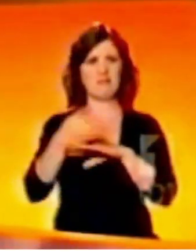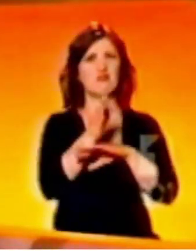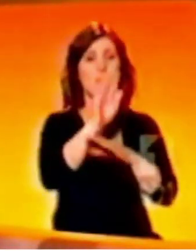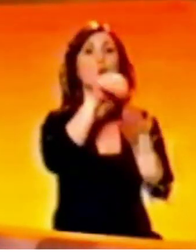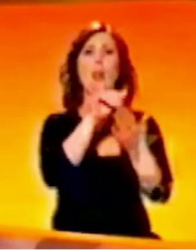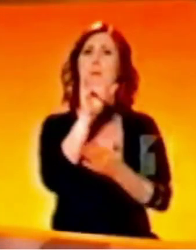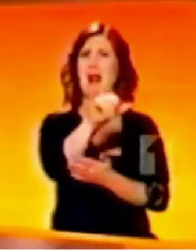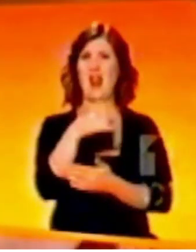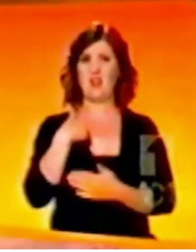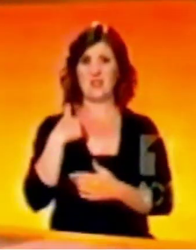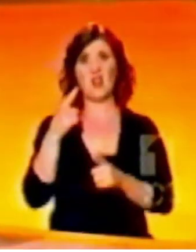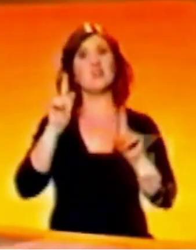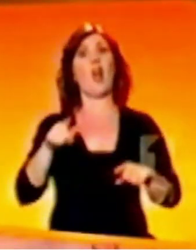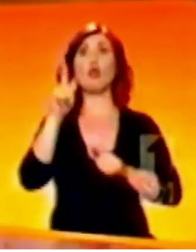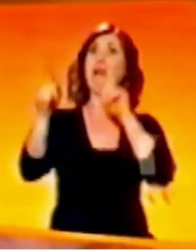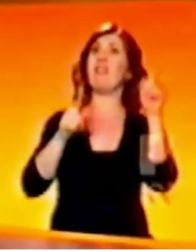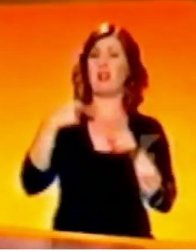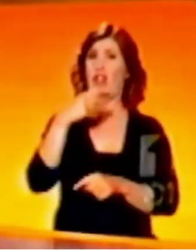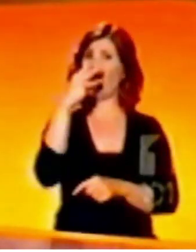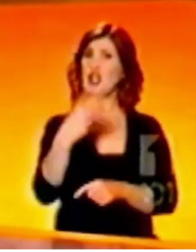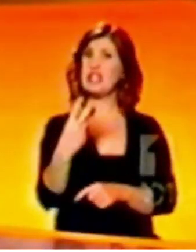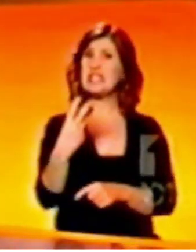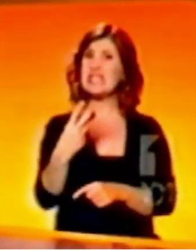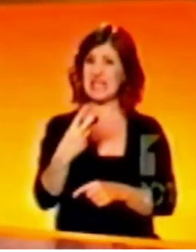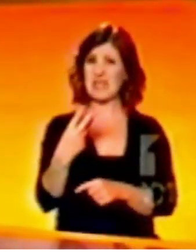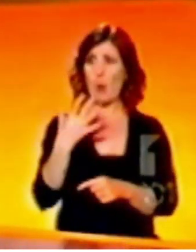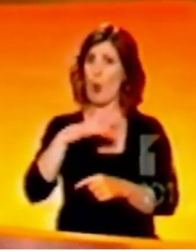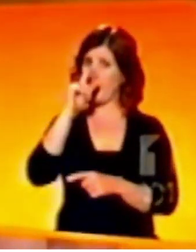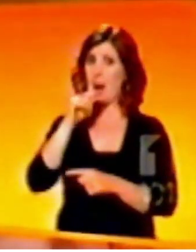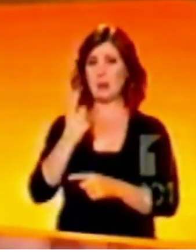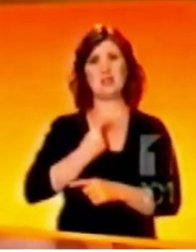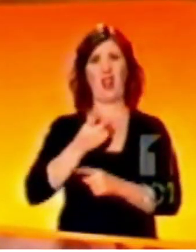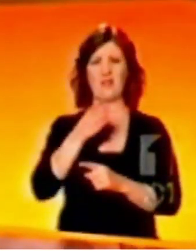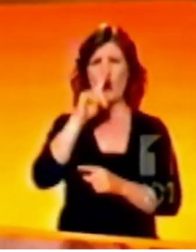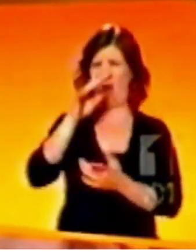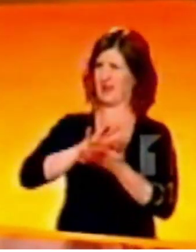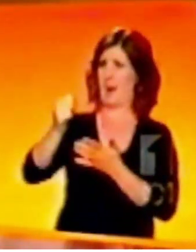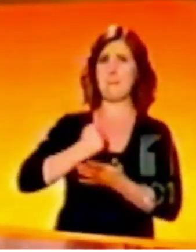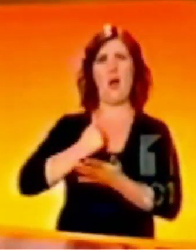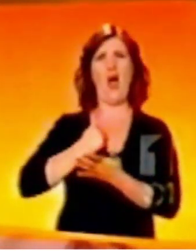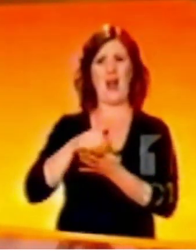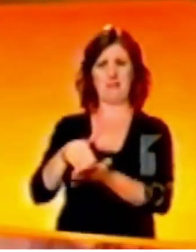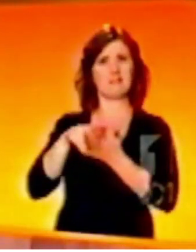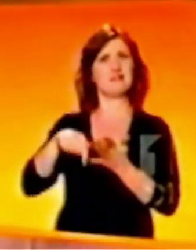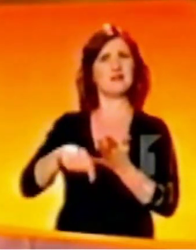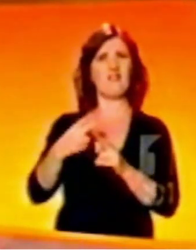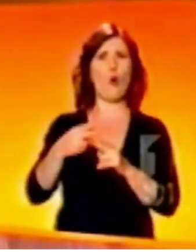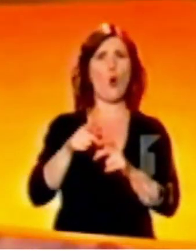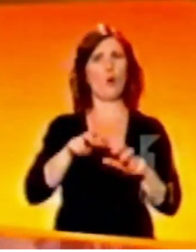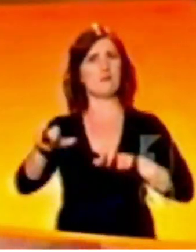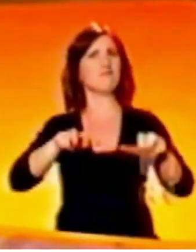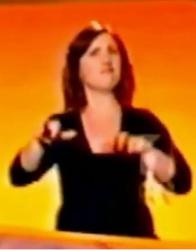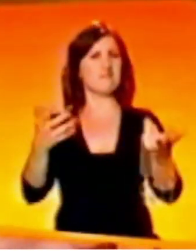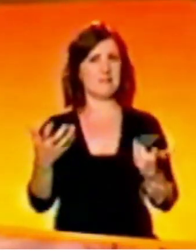down the aisle of a plane. But people with disabilities really just, mobility aids can't be taken away from people. And if this became